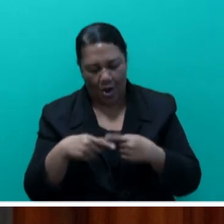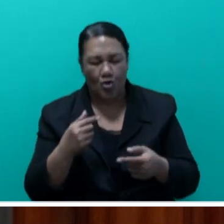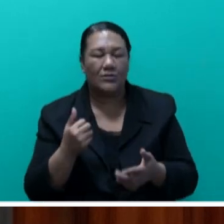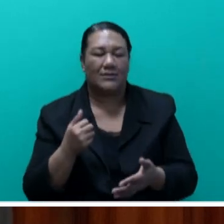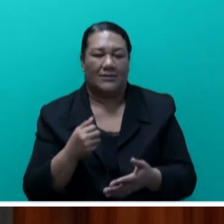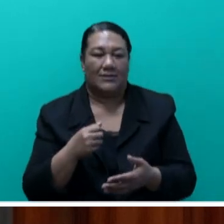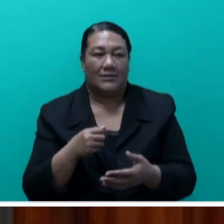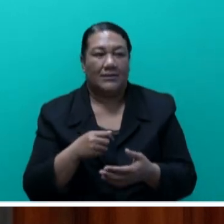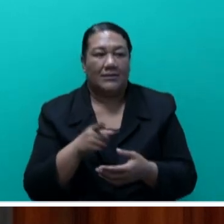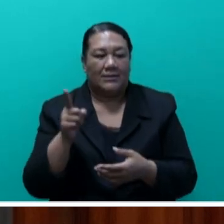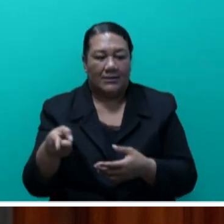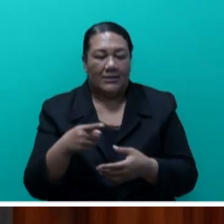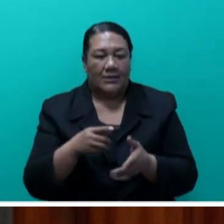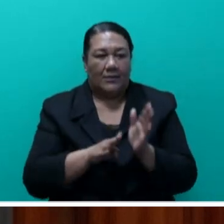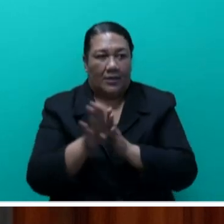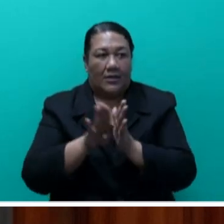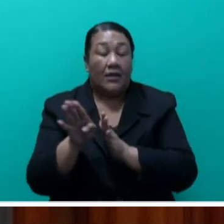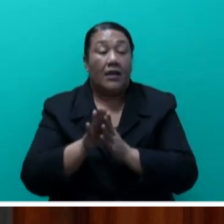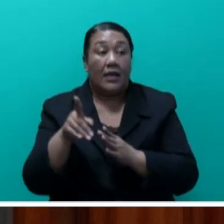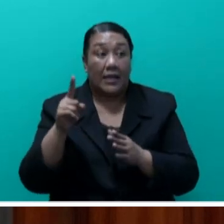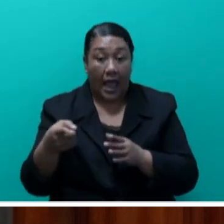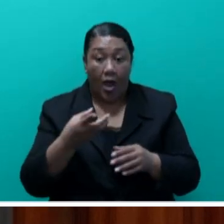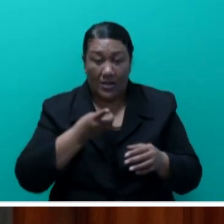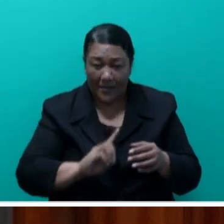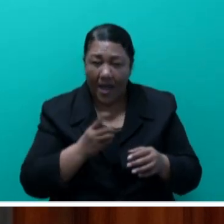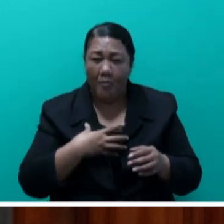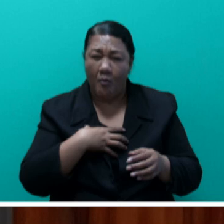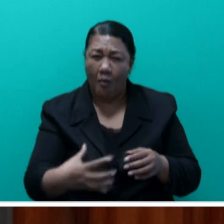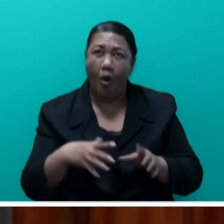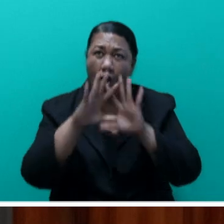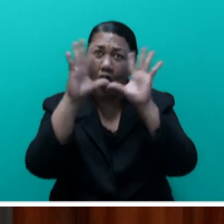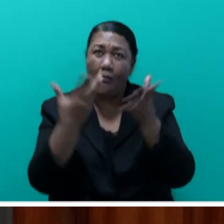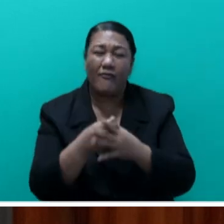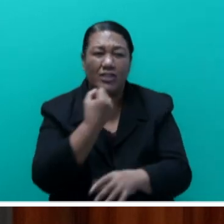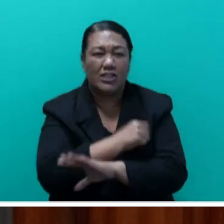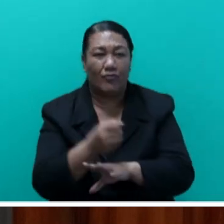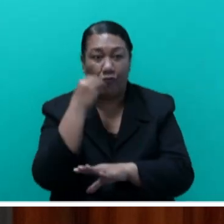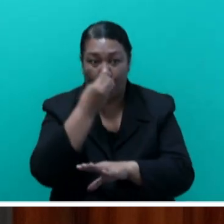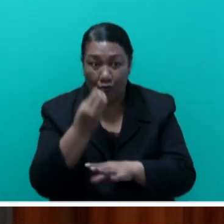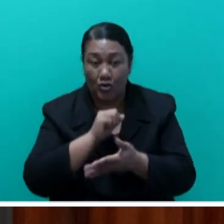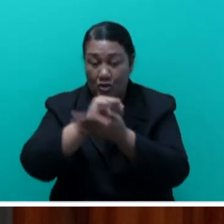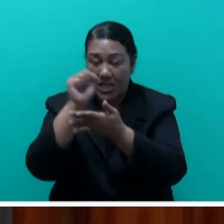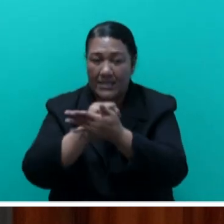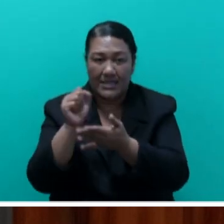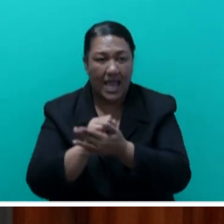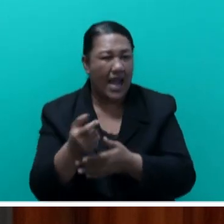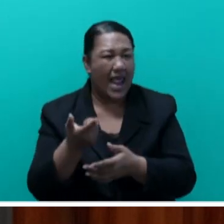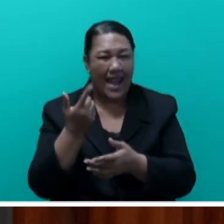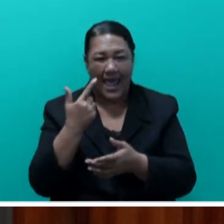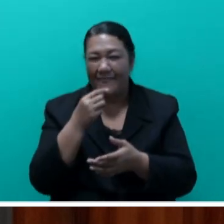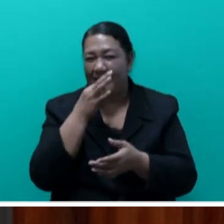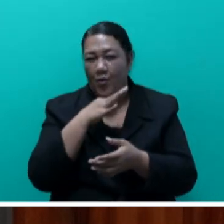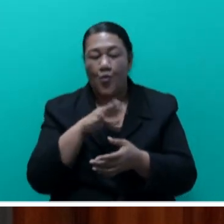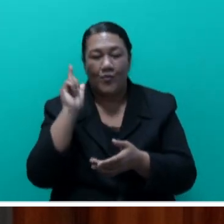potential and demand to grow further due to the rising global demand for seafood and the overexploitation of coastal fisheries resources.